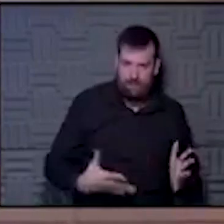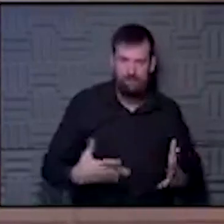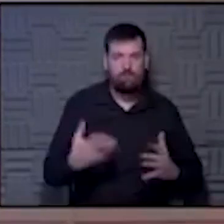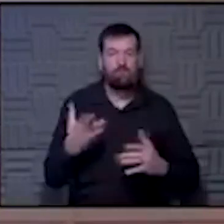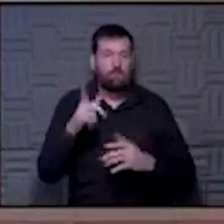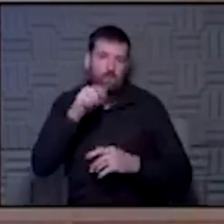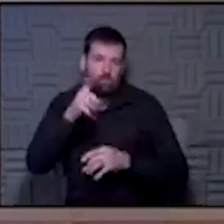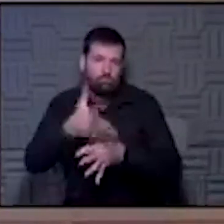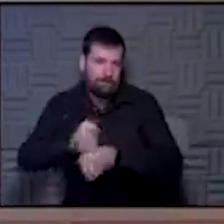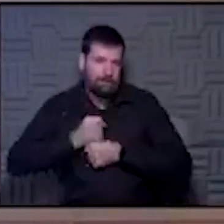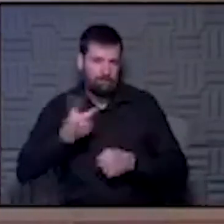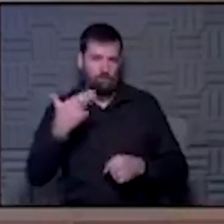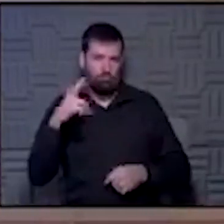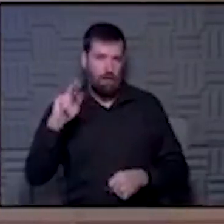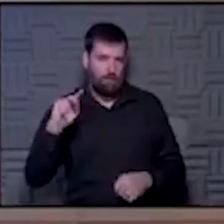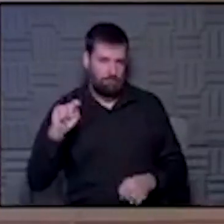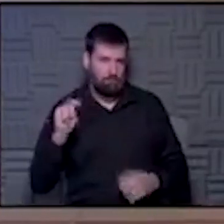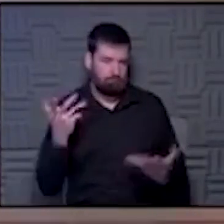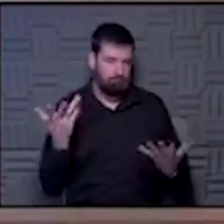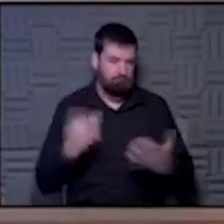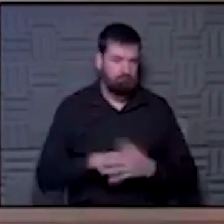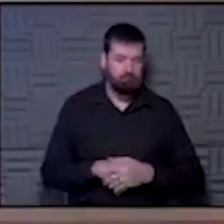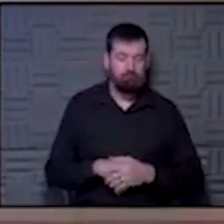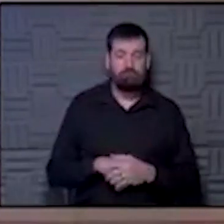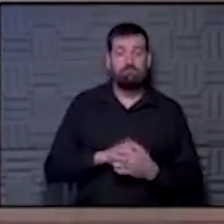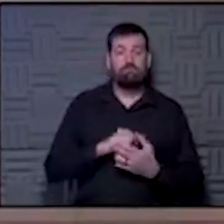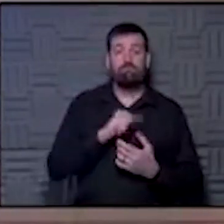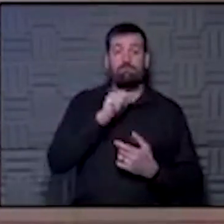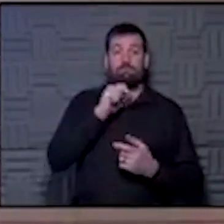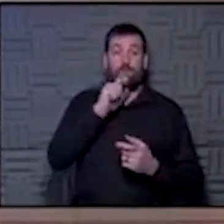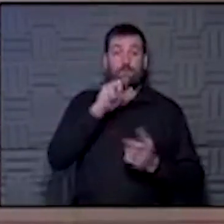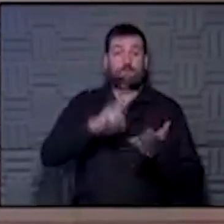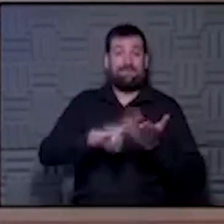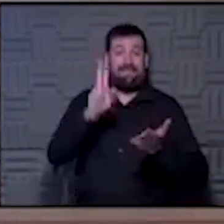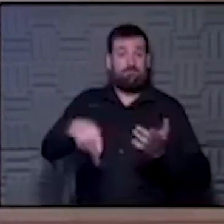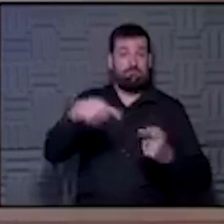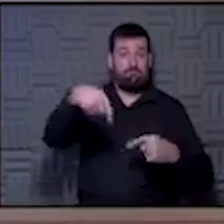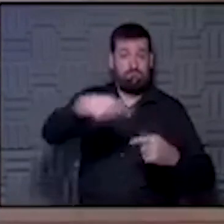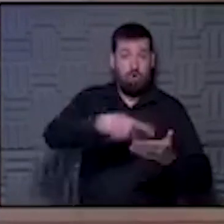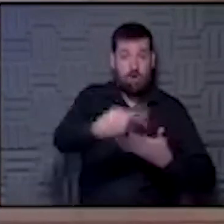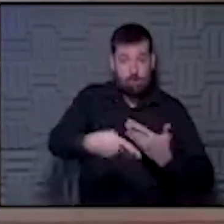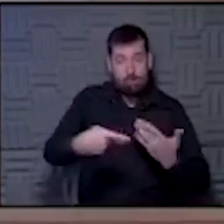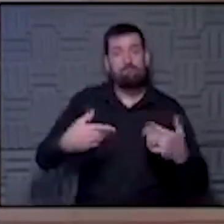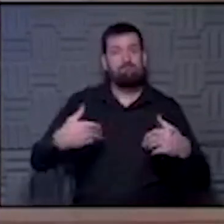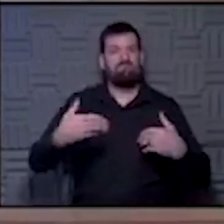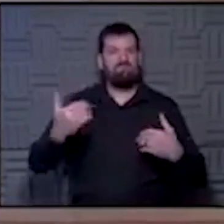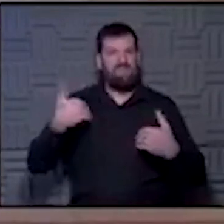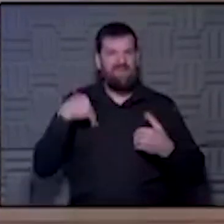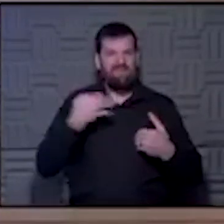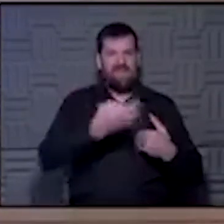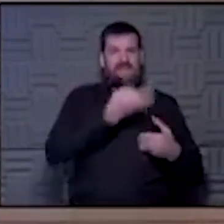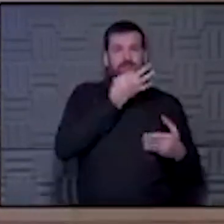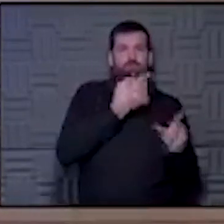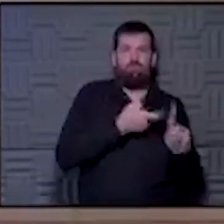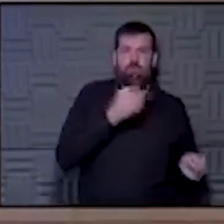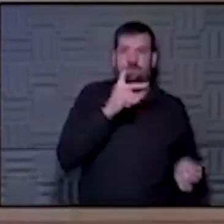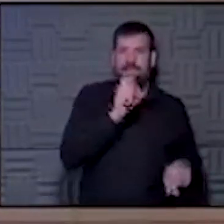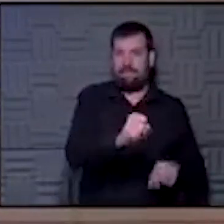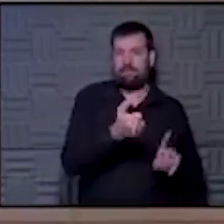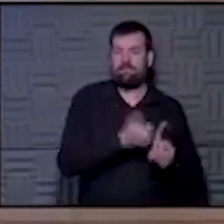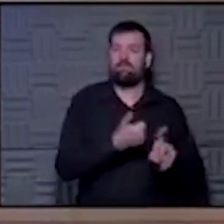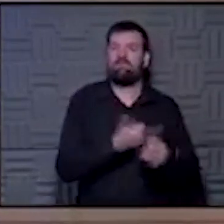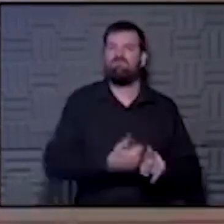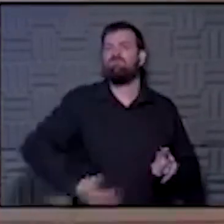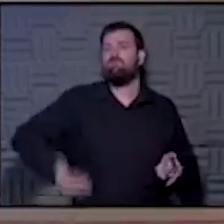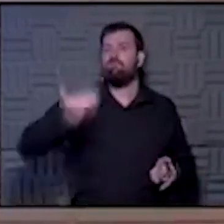course. And so the people that sign up for this program will have experts from Kansas that will be familiar with